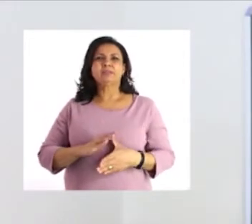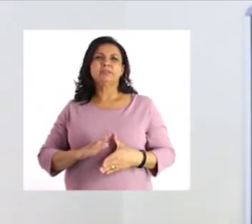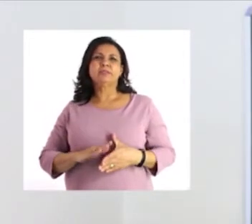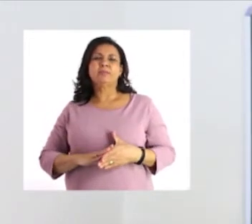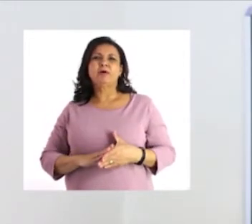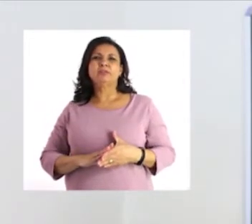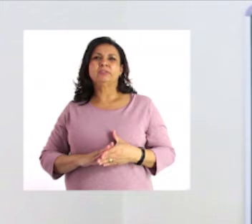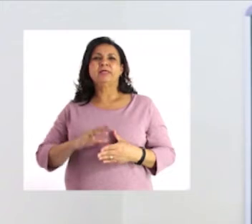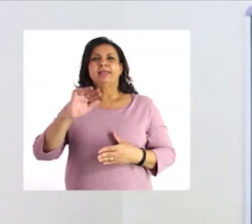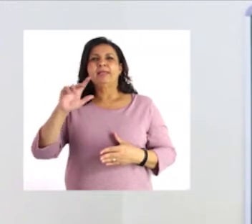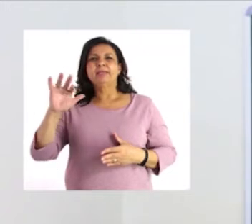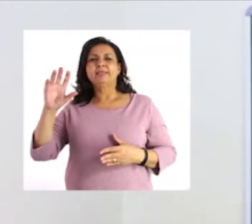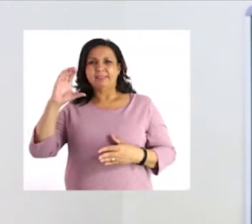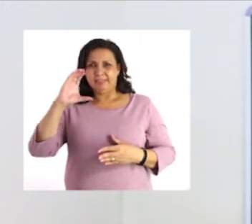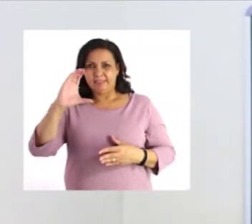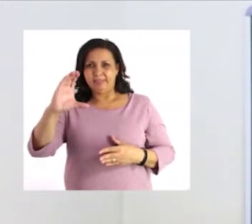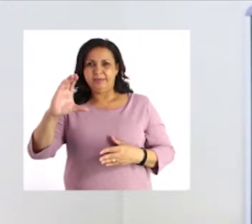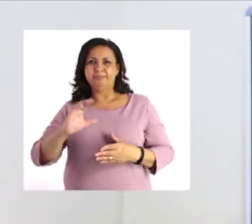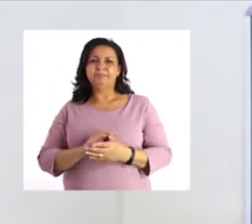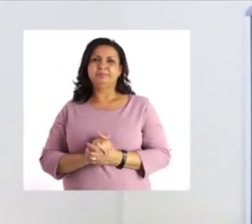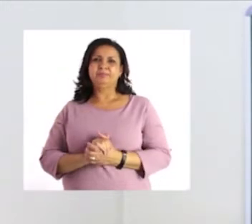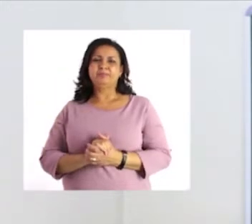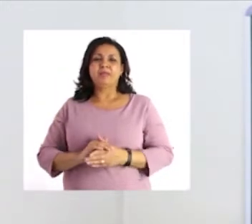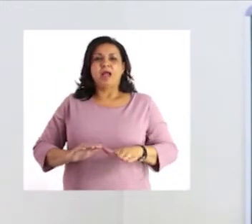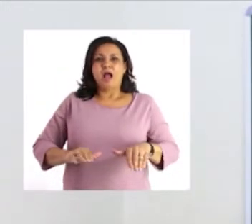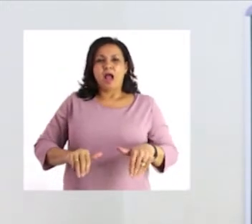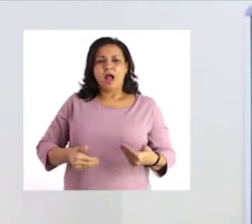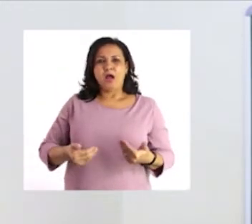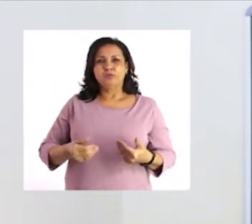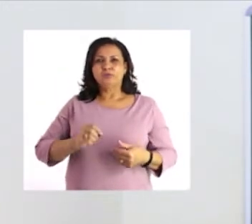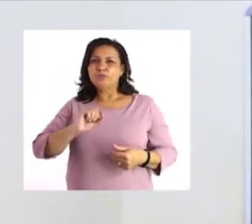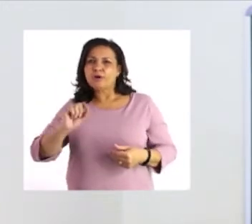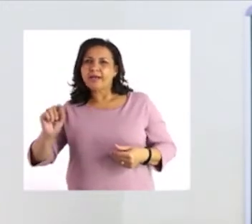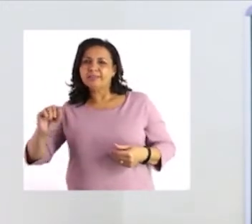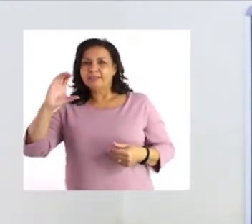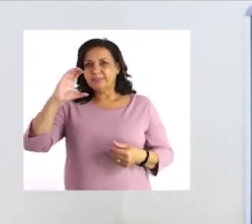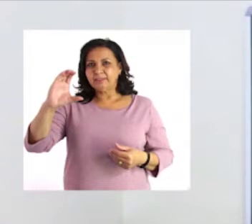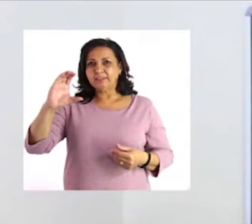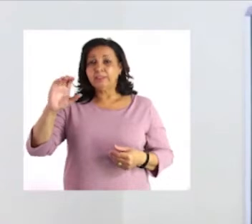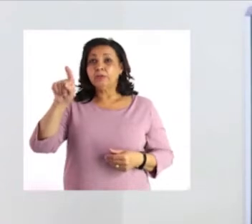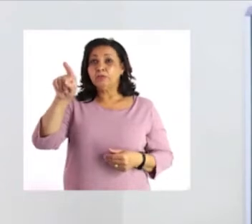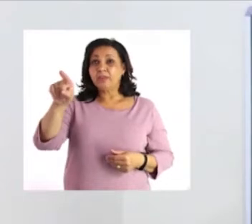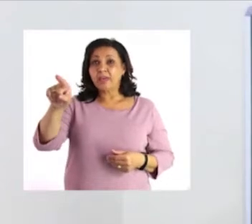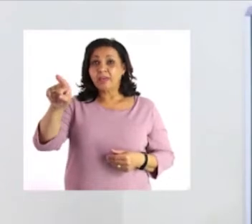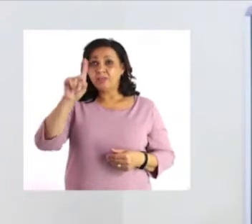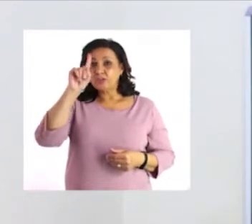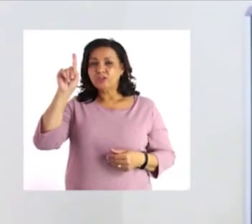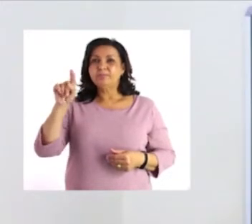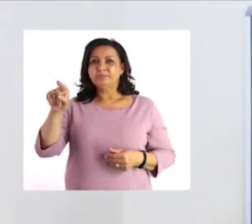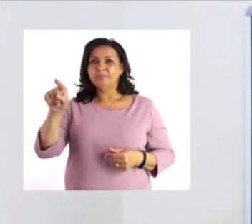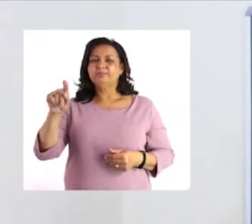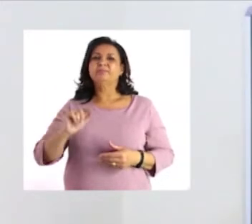letter C. Now let's learn how to print the letter C. We start